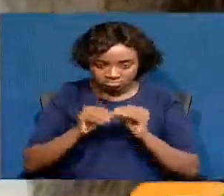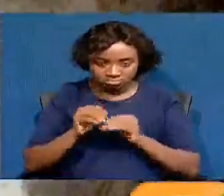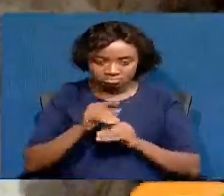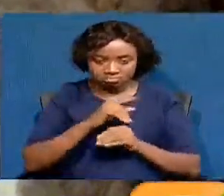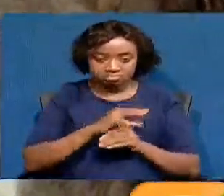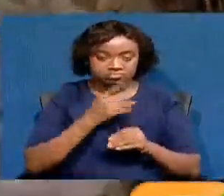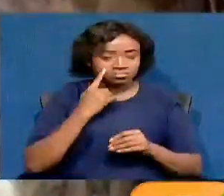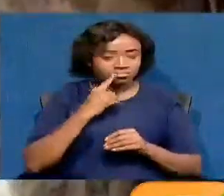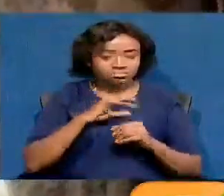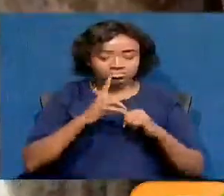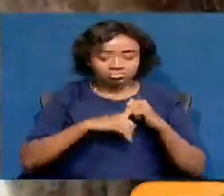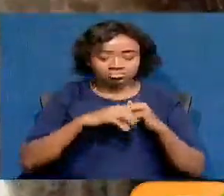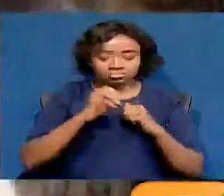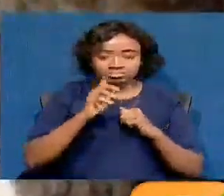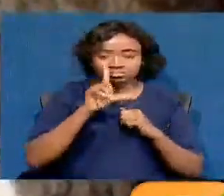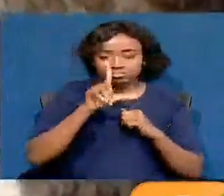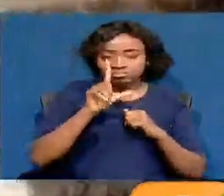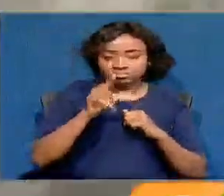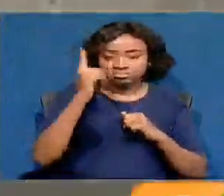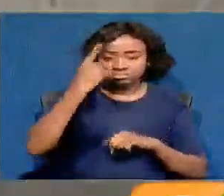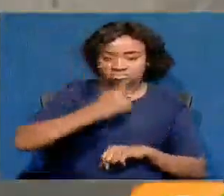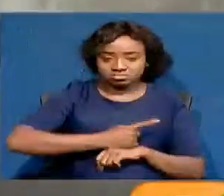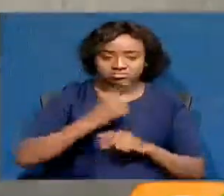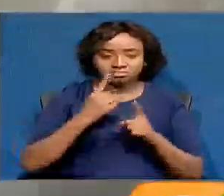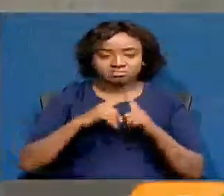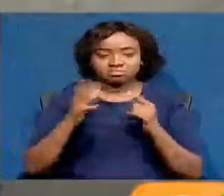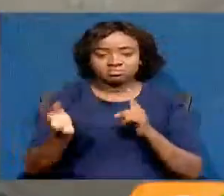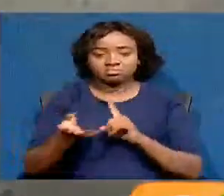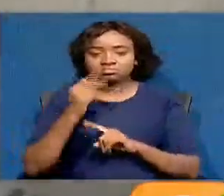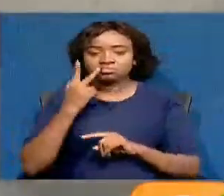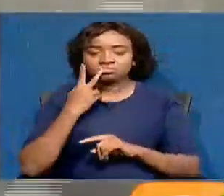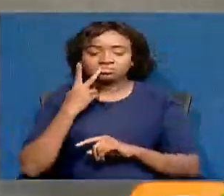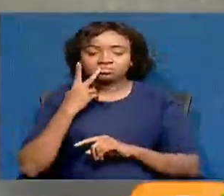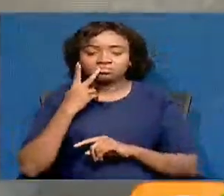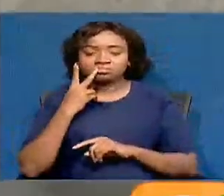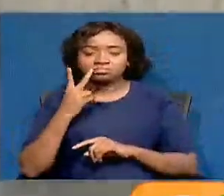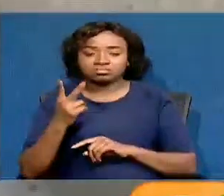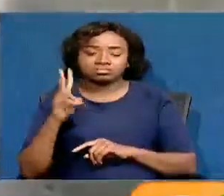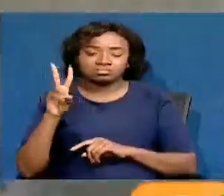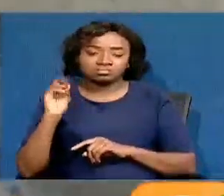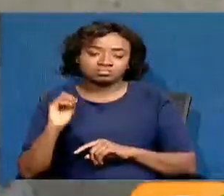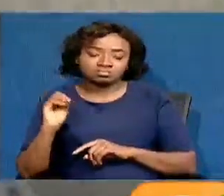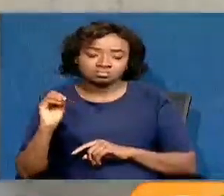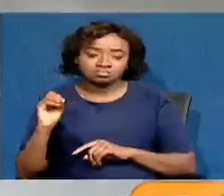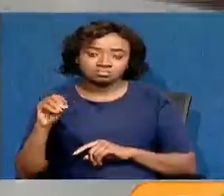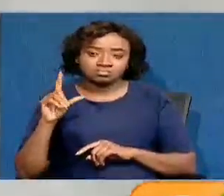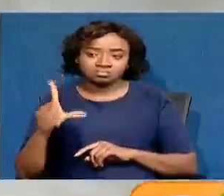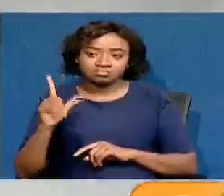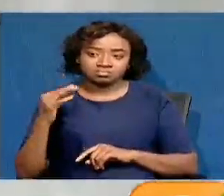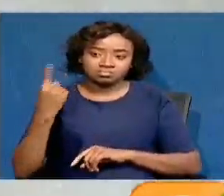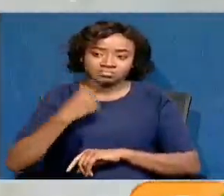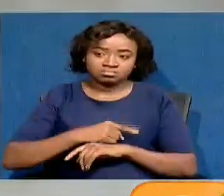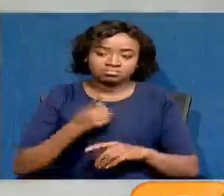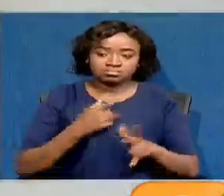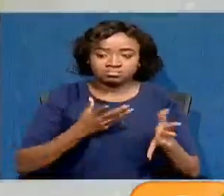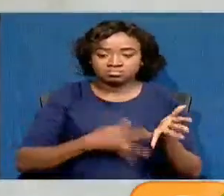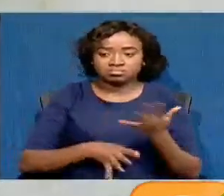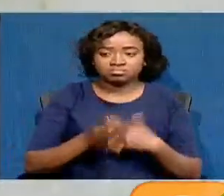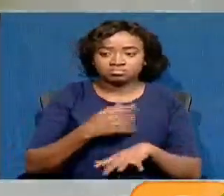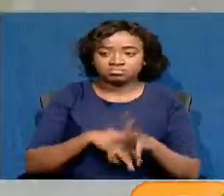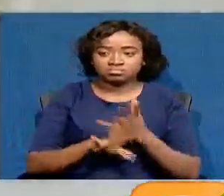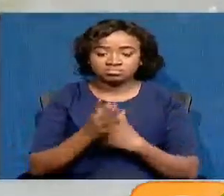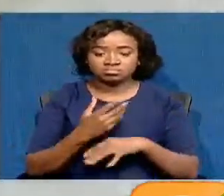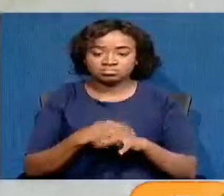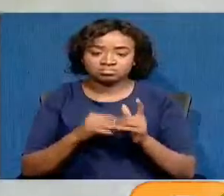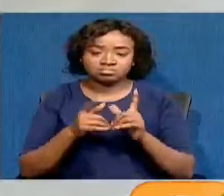60 litres a day to over 220. So you mix them together and then we have